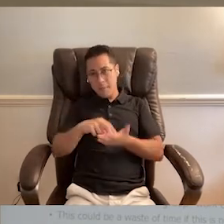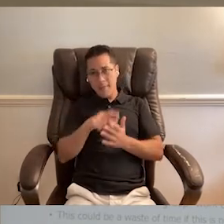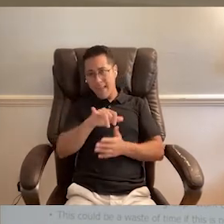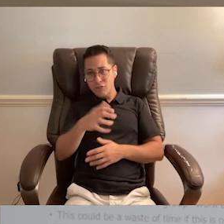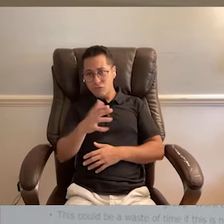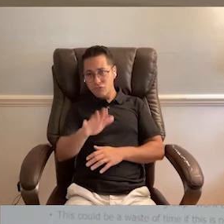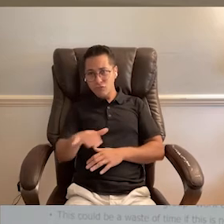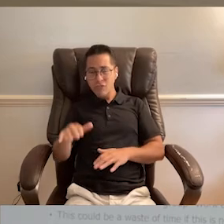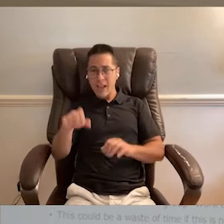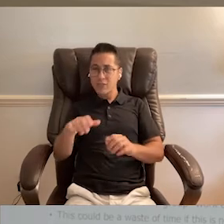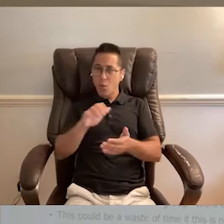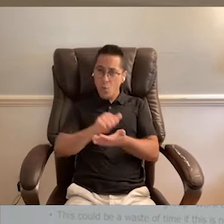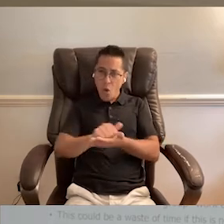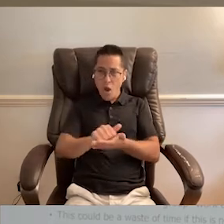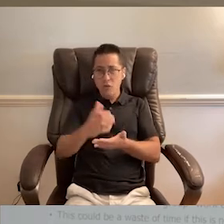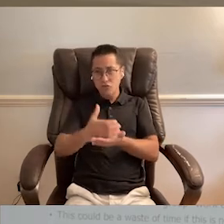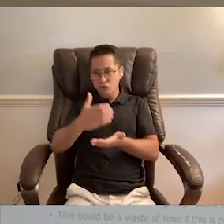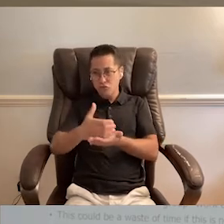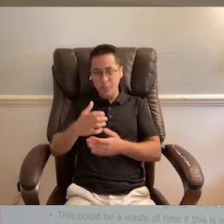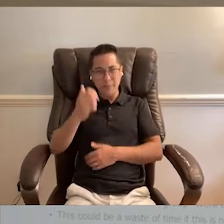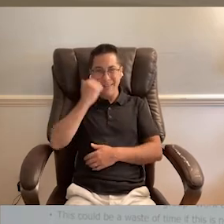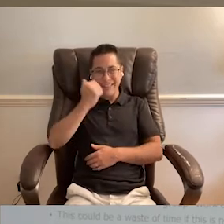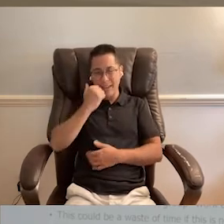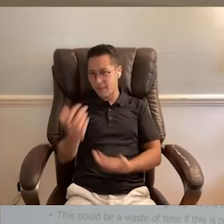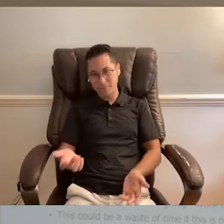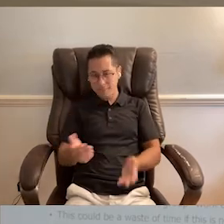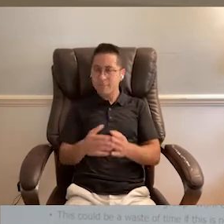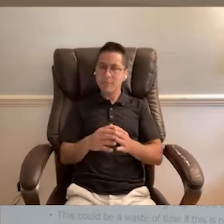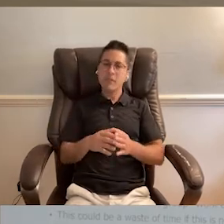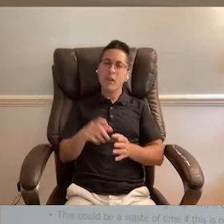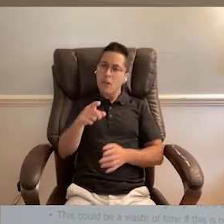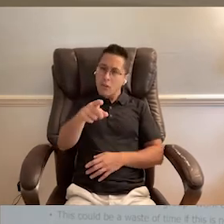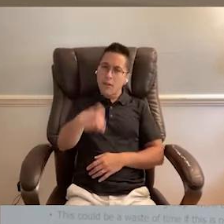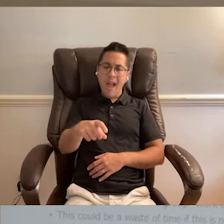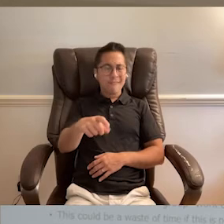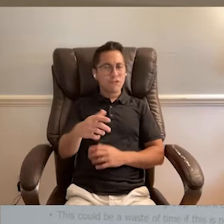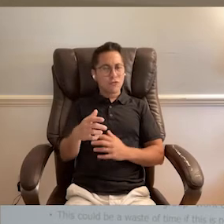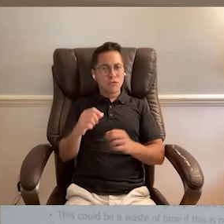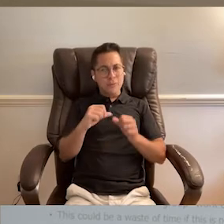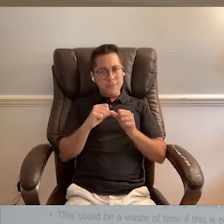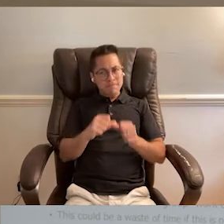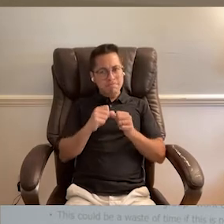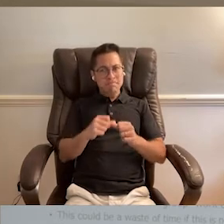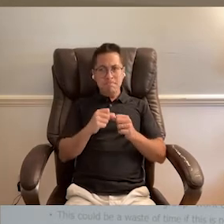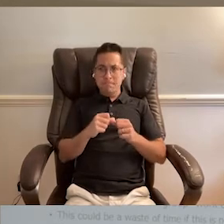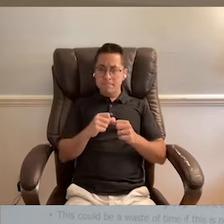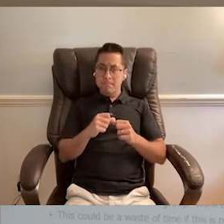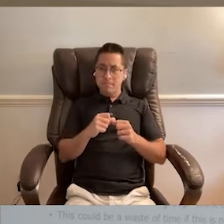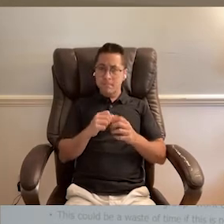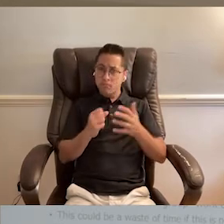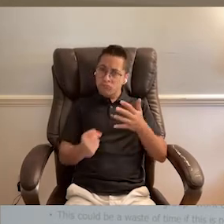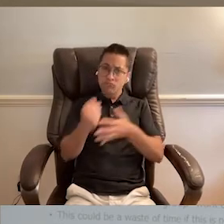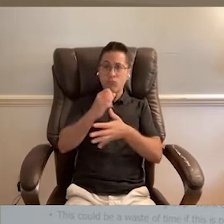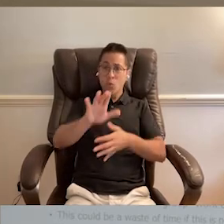day. You know, it just, so you have to continue to bring your child front and center and what